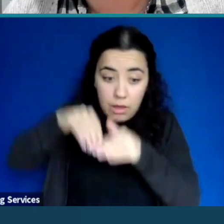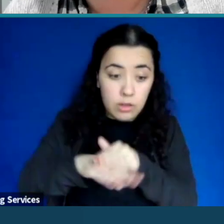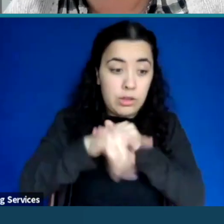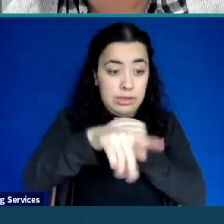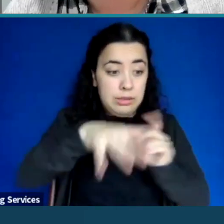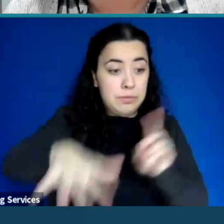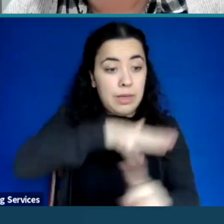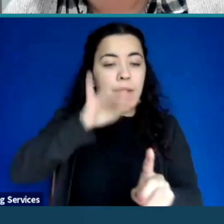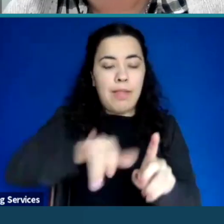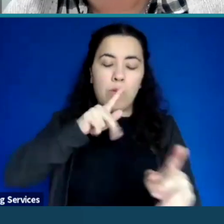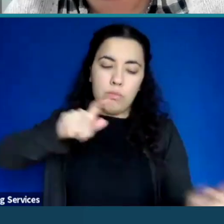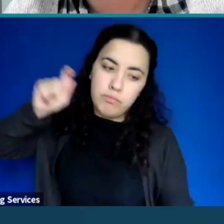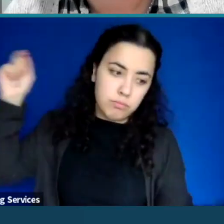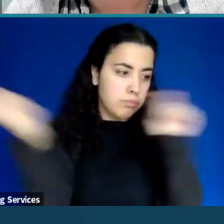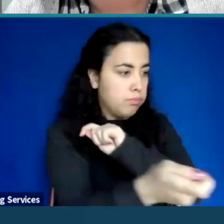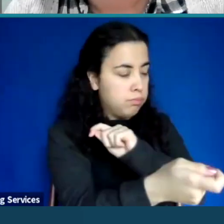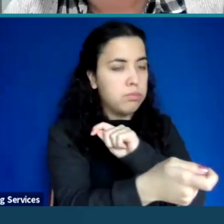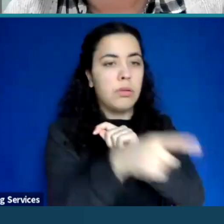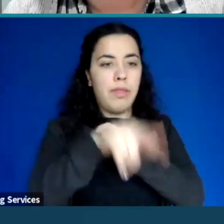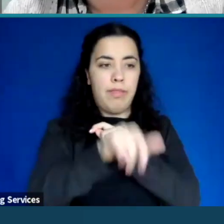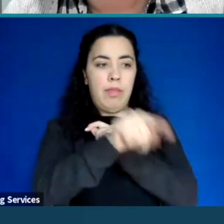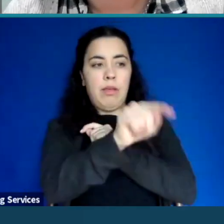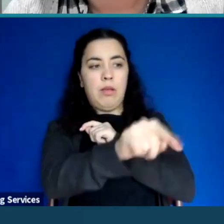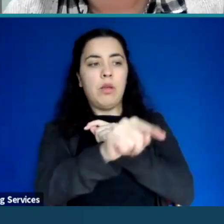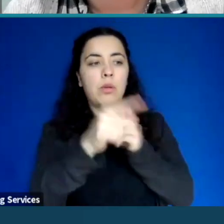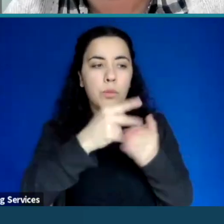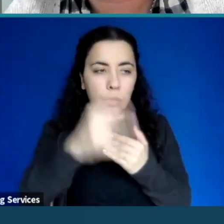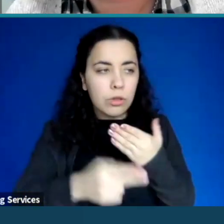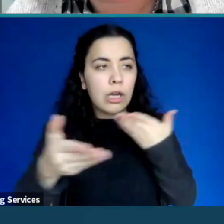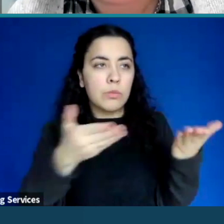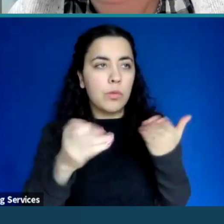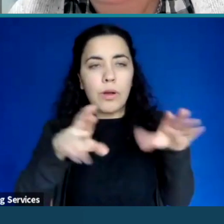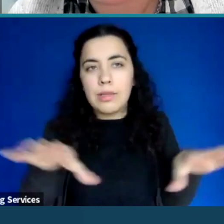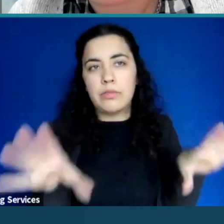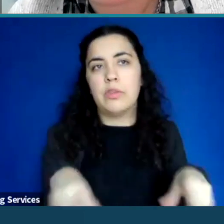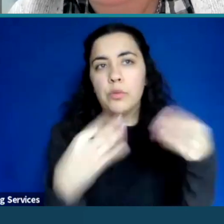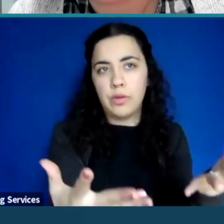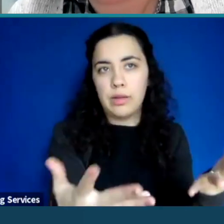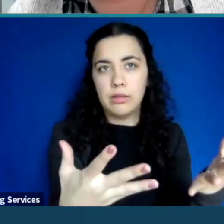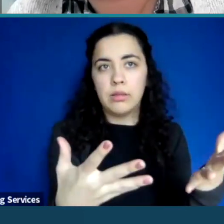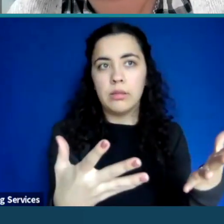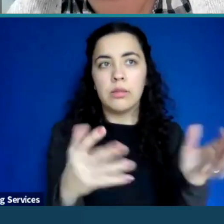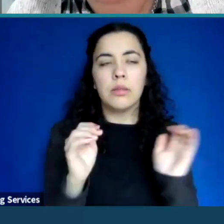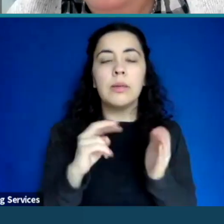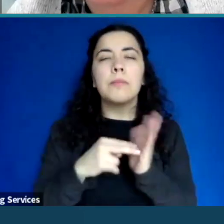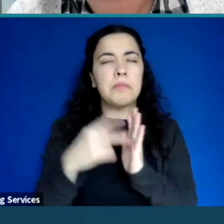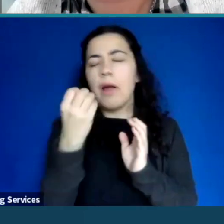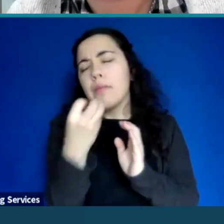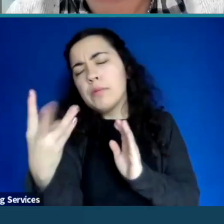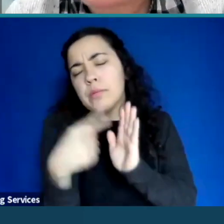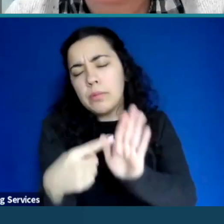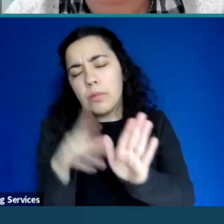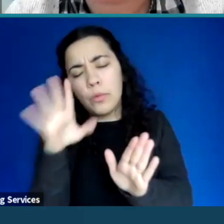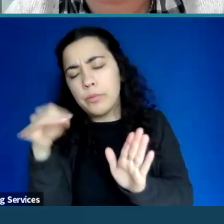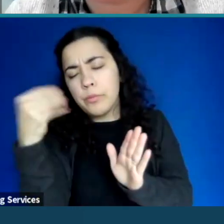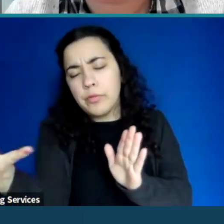the nature of the program, service, activity that you're trying to provide. I'll give a couple examples. So for this